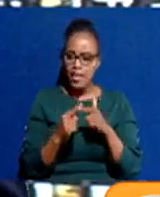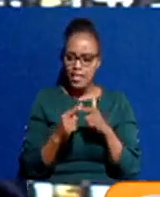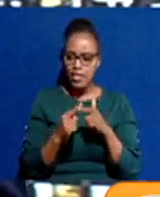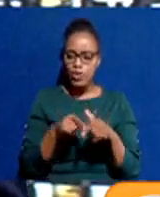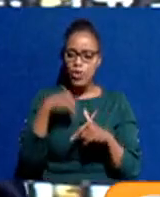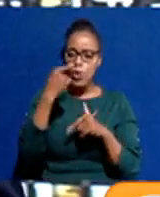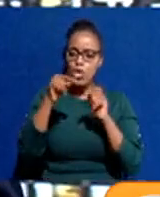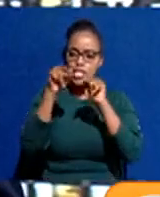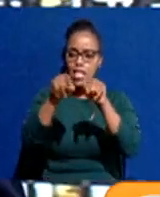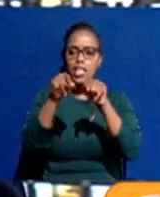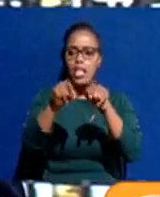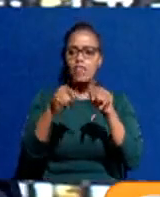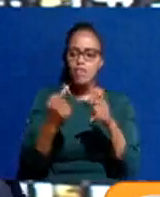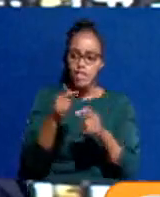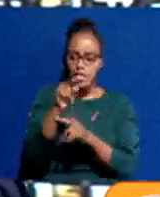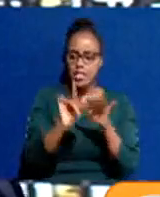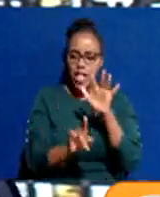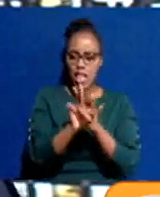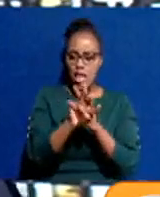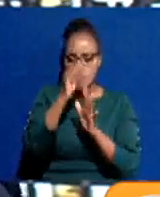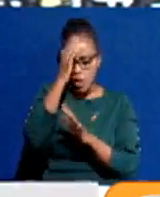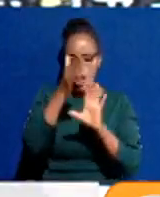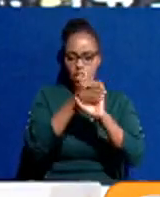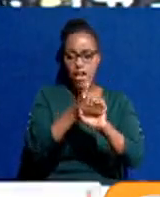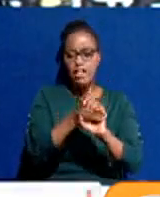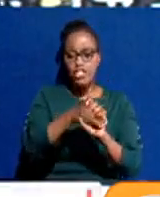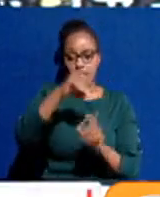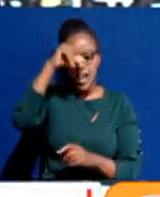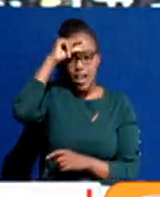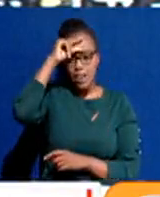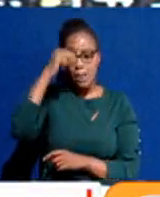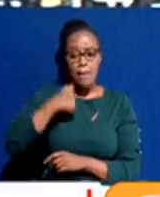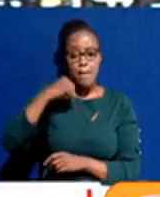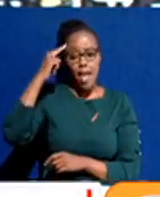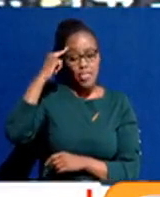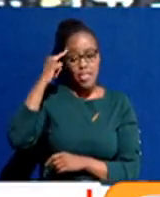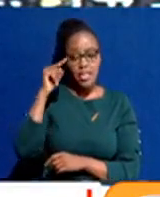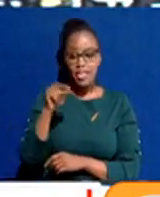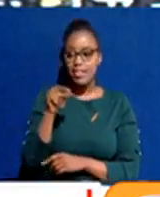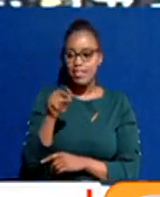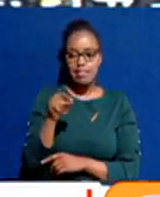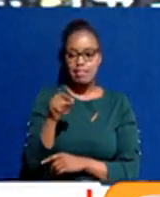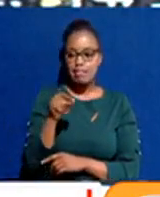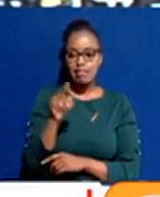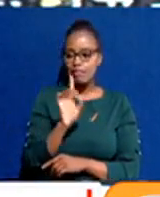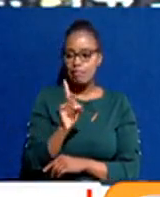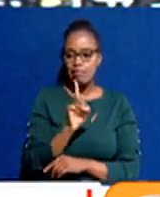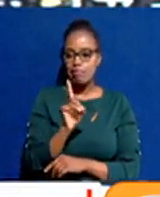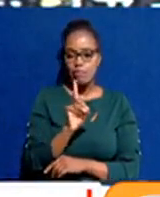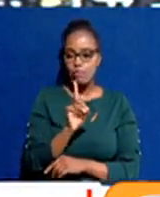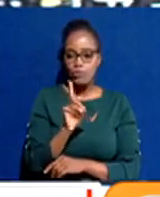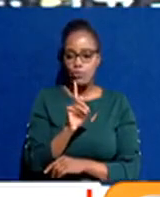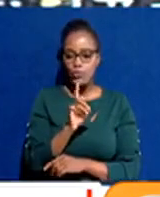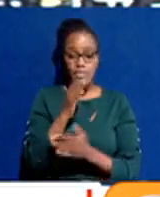we point out that this was made because of the handshake administration, I don't think that